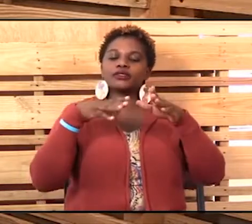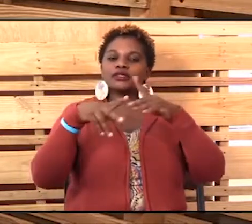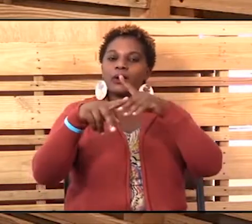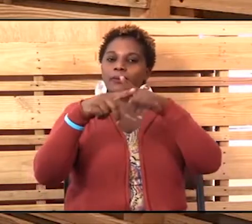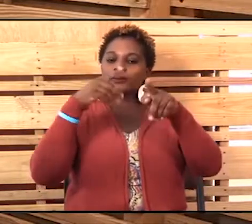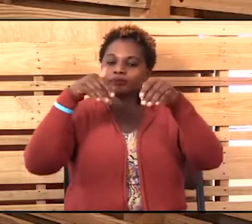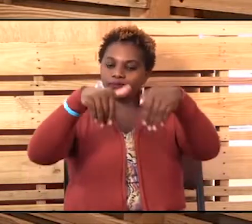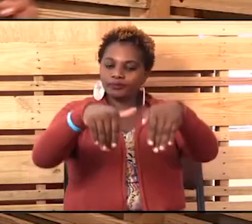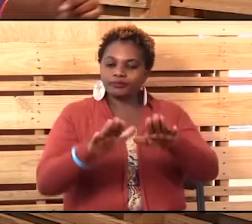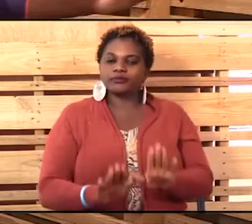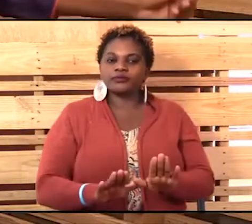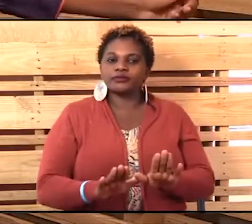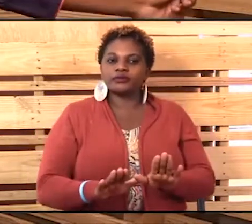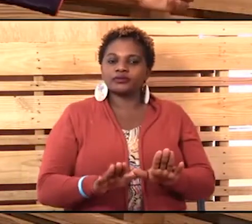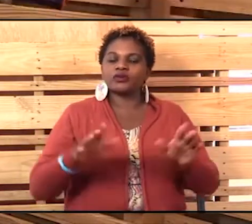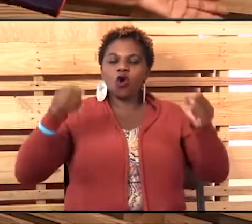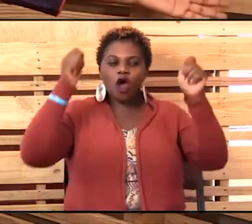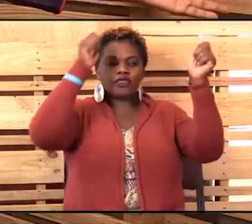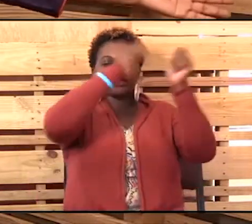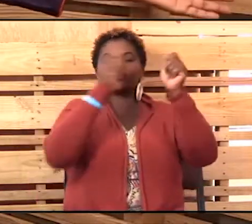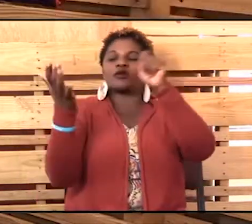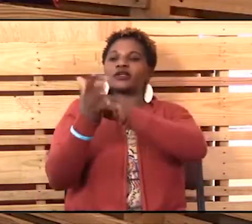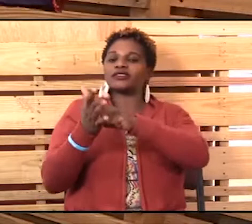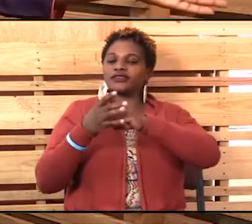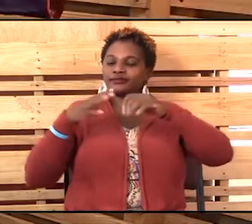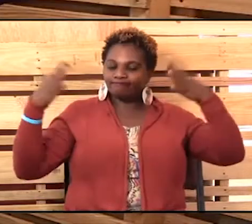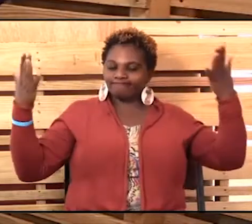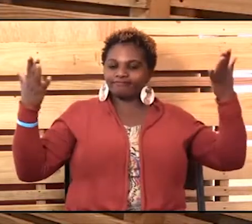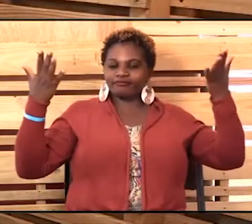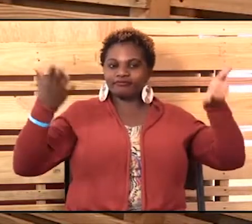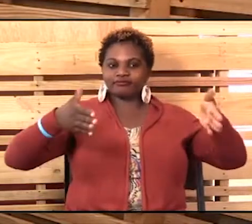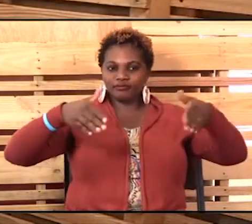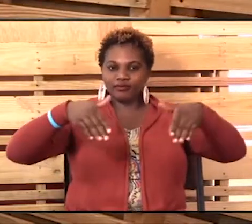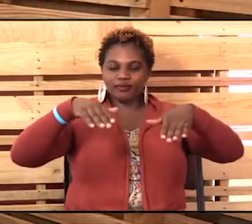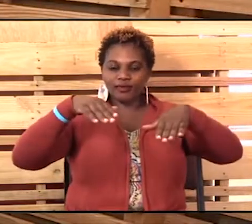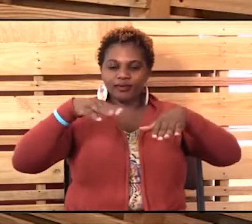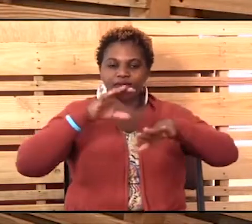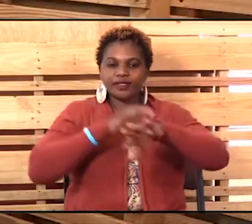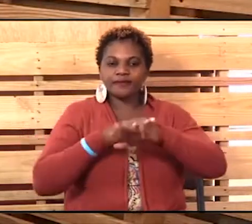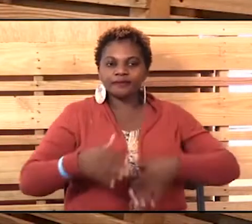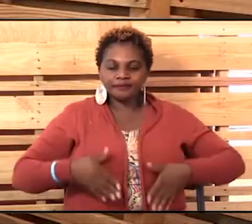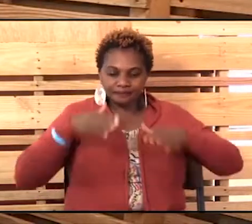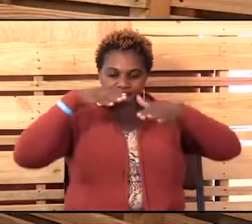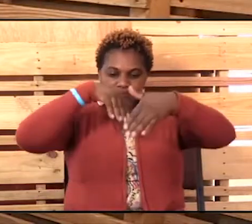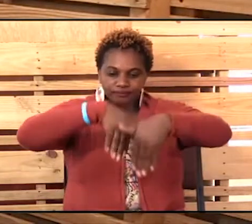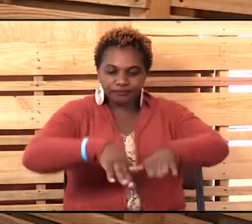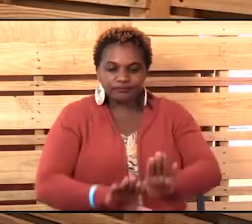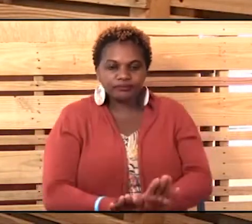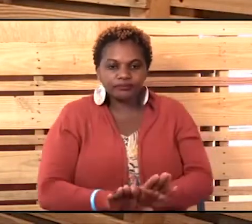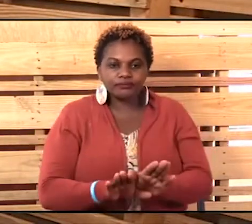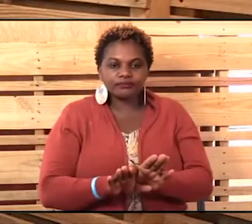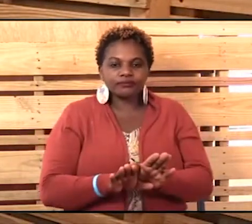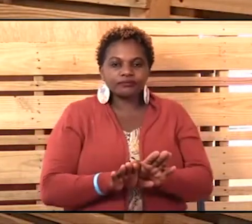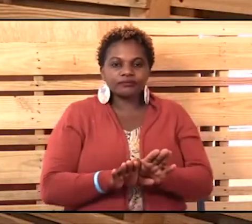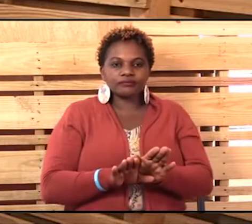been killed. He had been put on the cross. And now they got the body and they buried him. Why